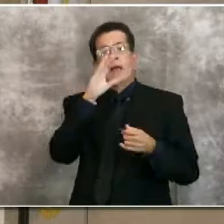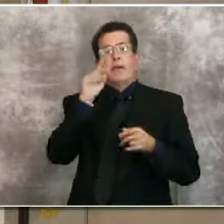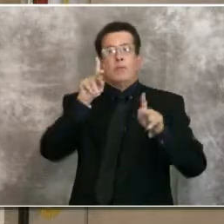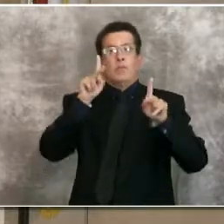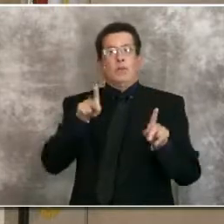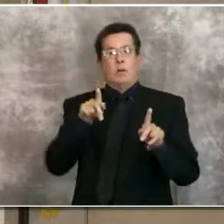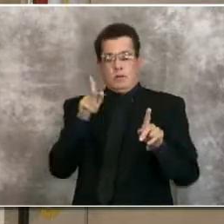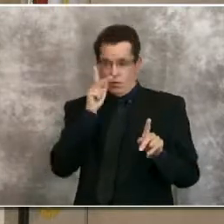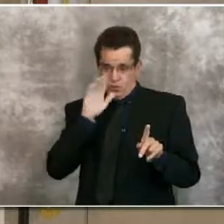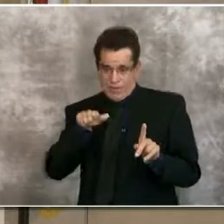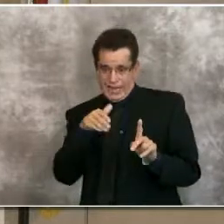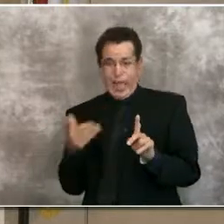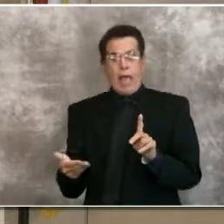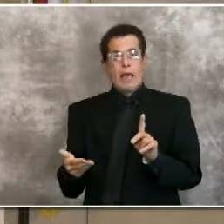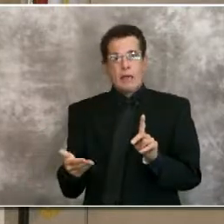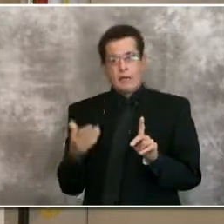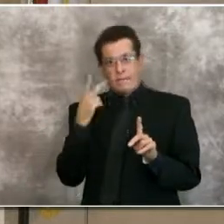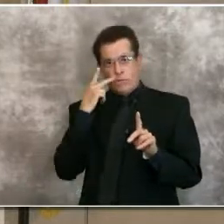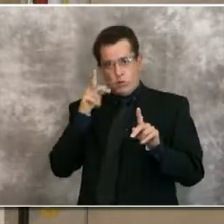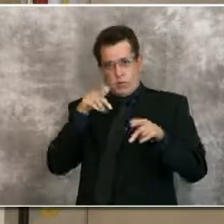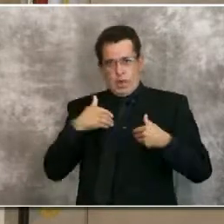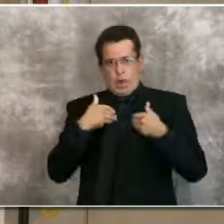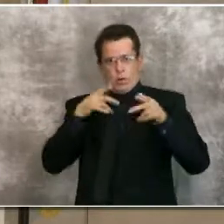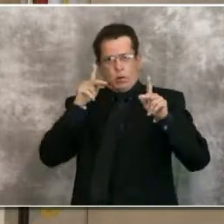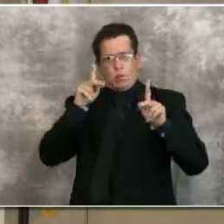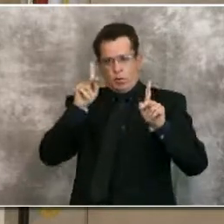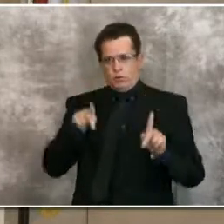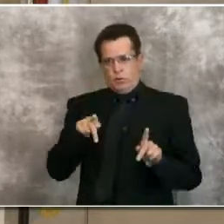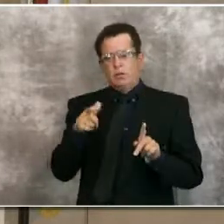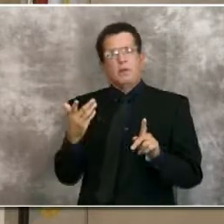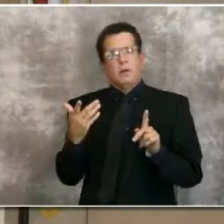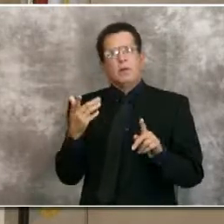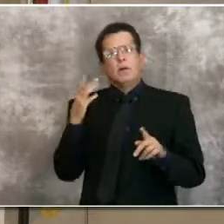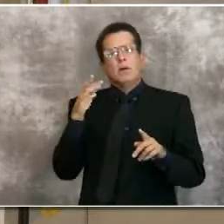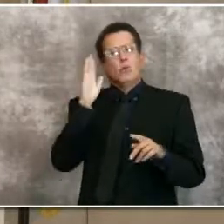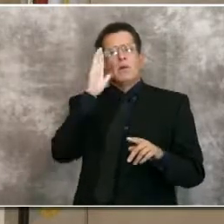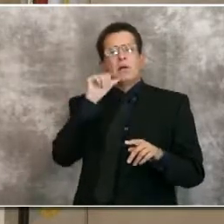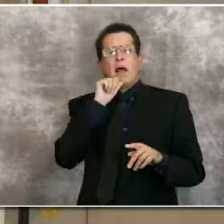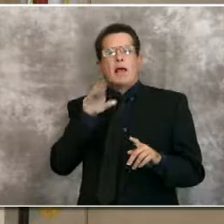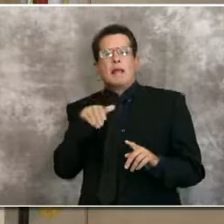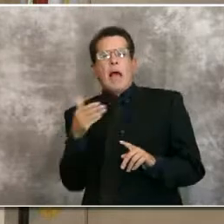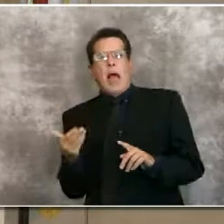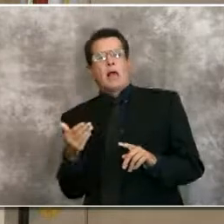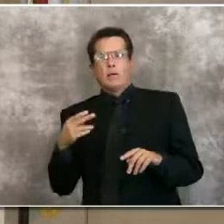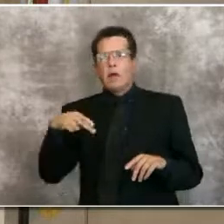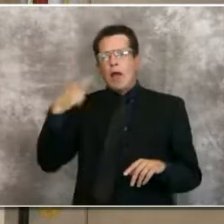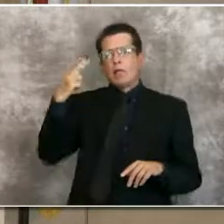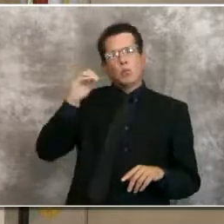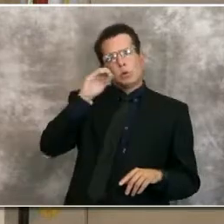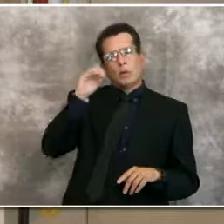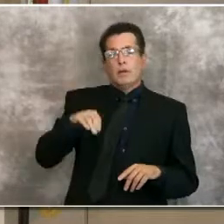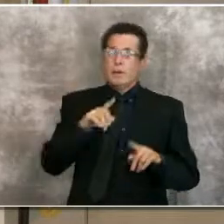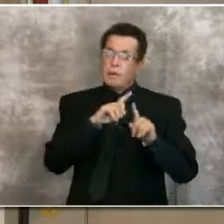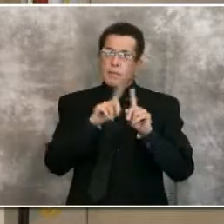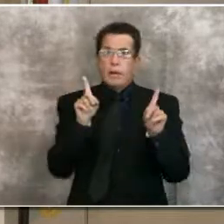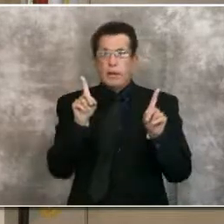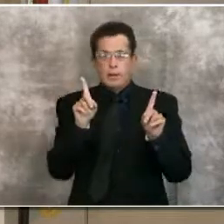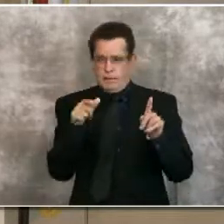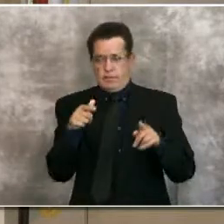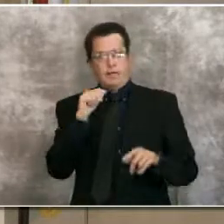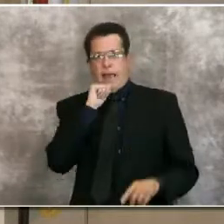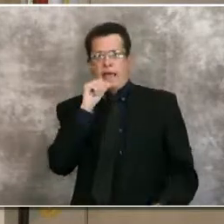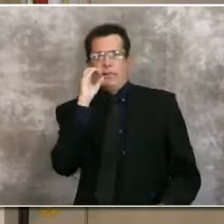rate for those that are younger is lower than those that are older. But it's also true that the mortality rate is not